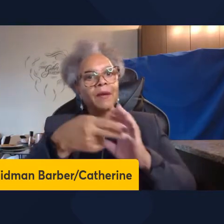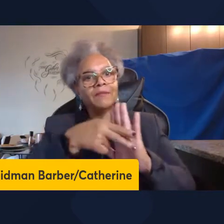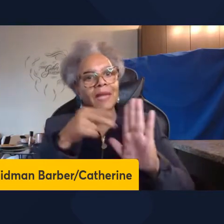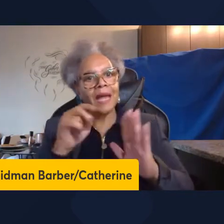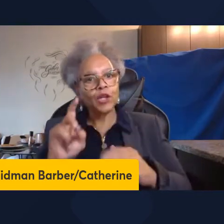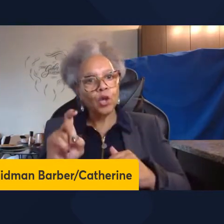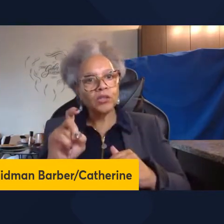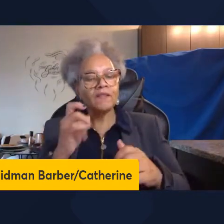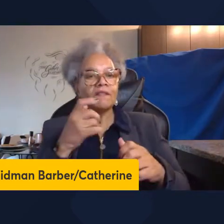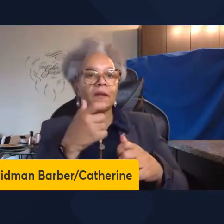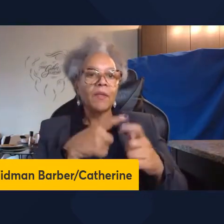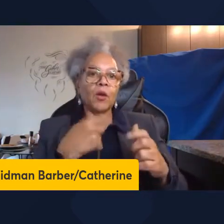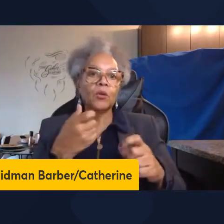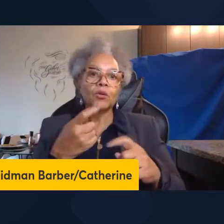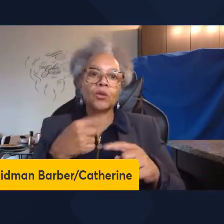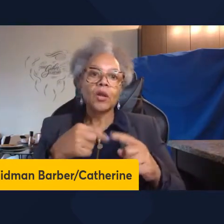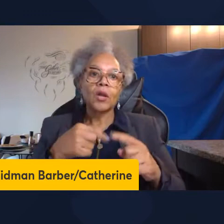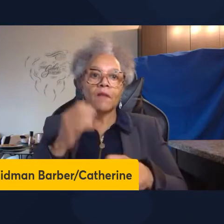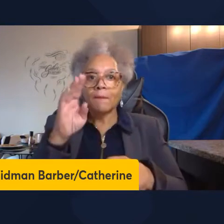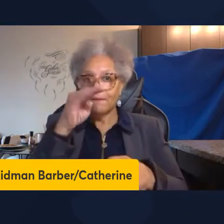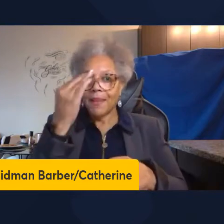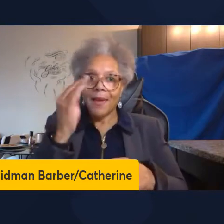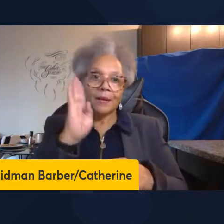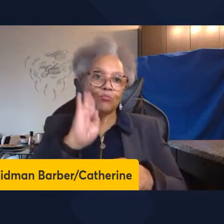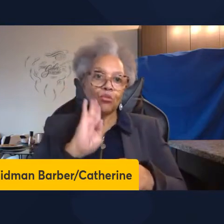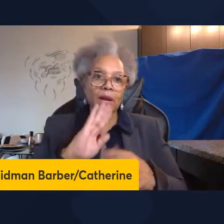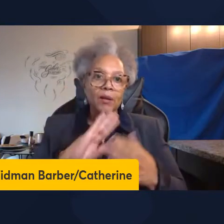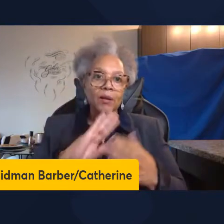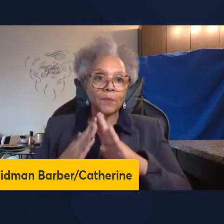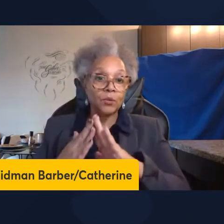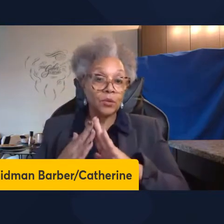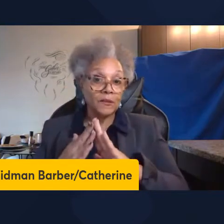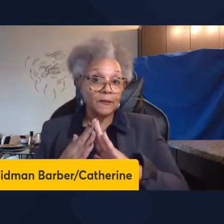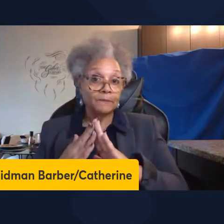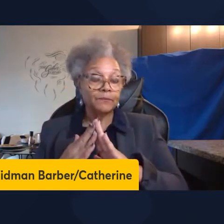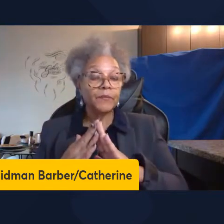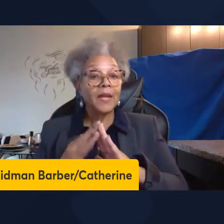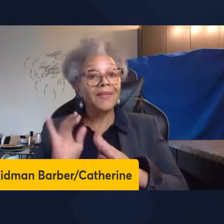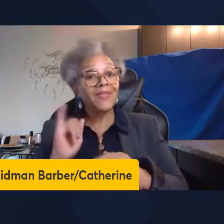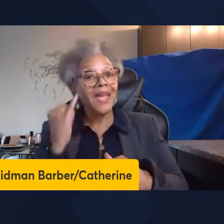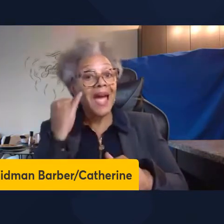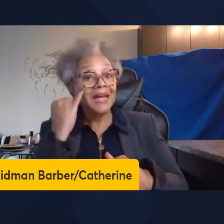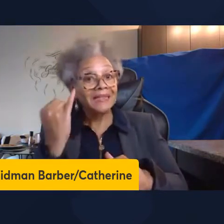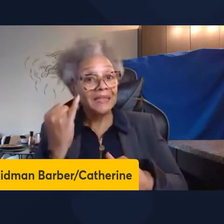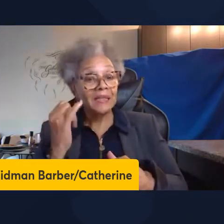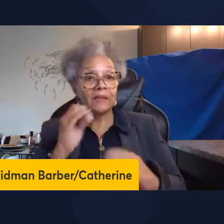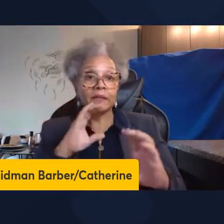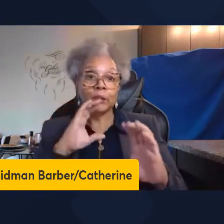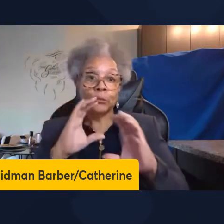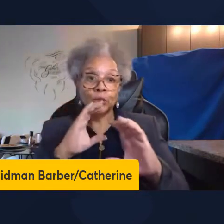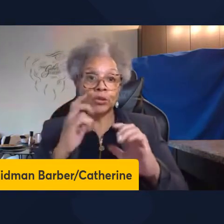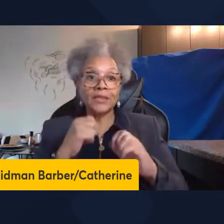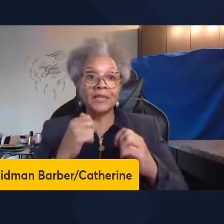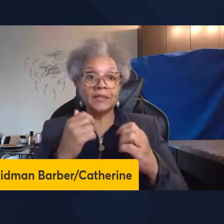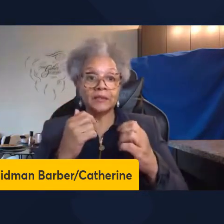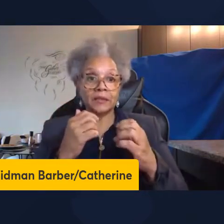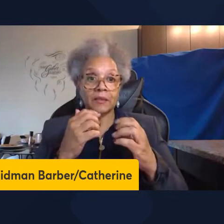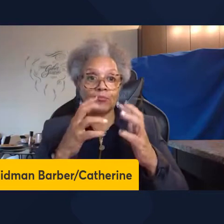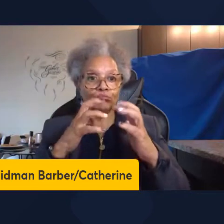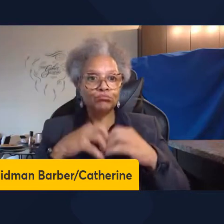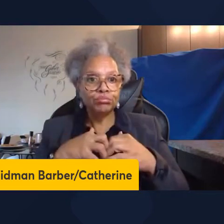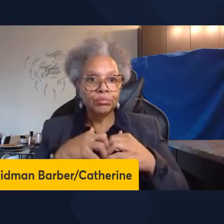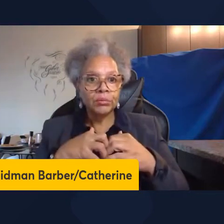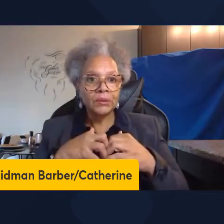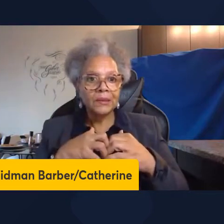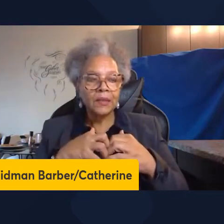who are coming from Black and Brown communities. This idea that because the communication is broken down, where you might